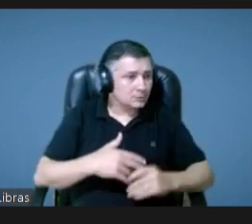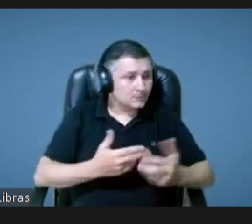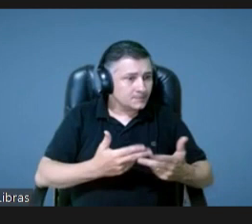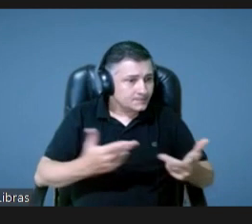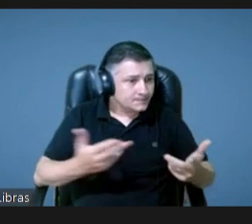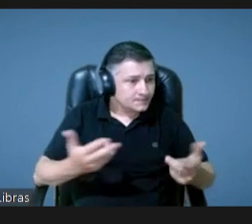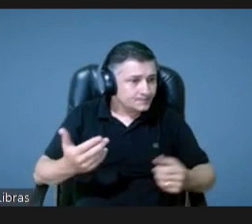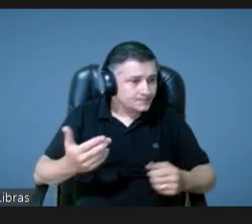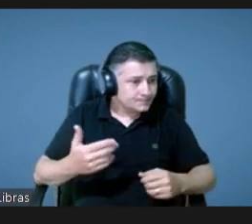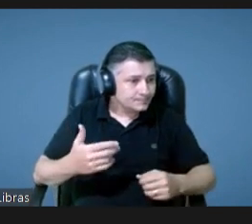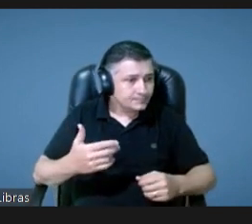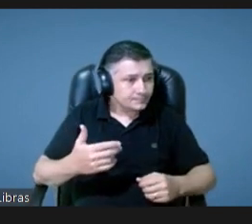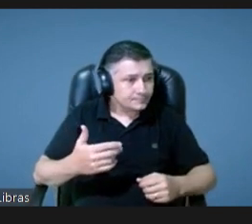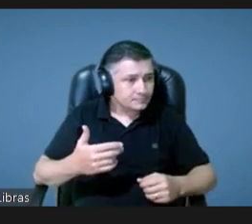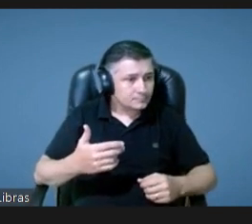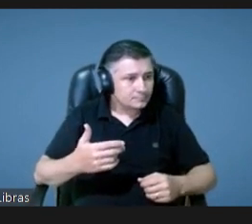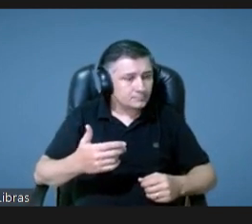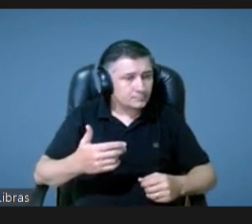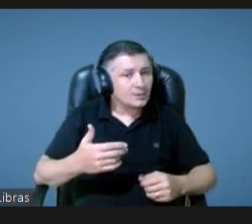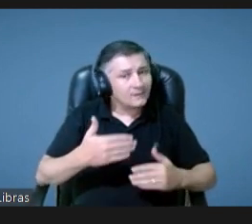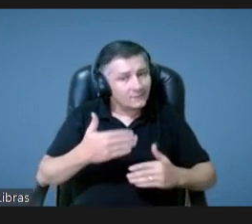those investments